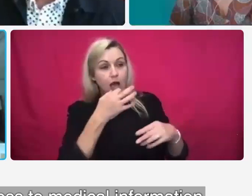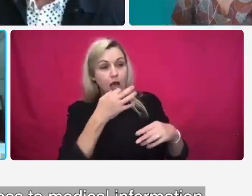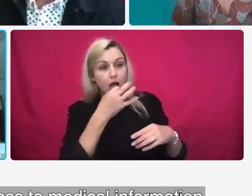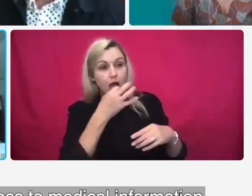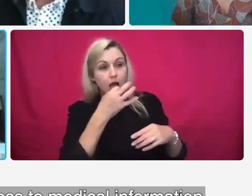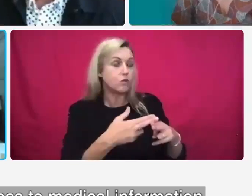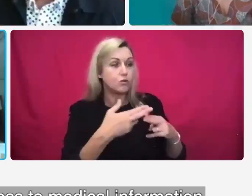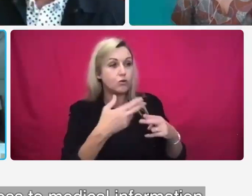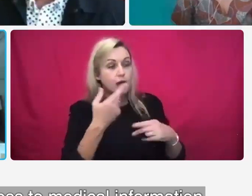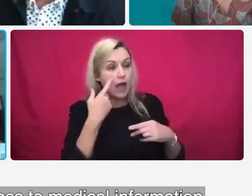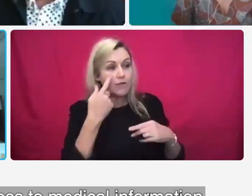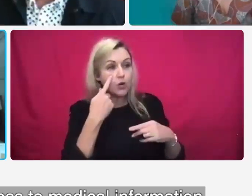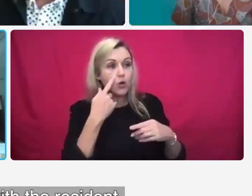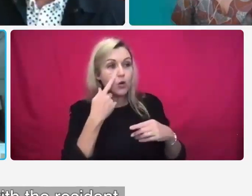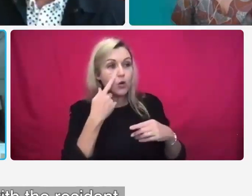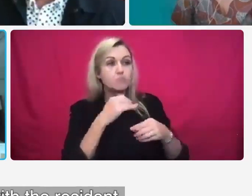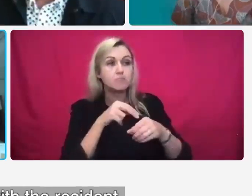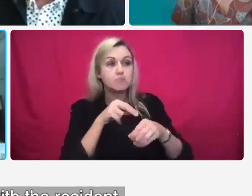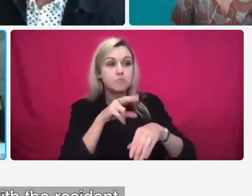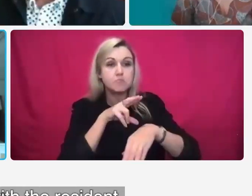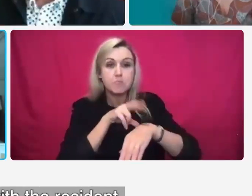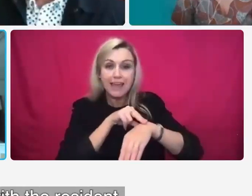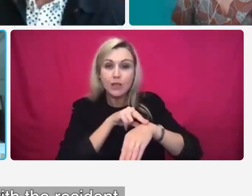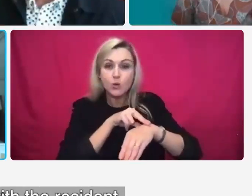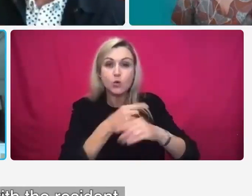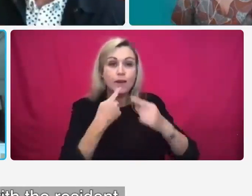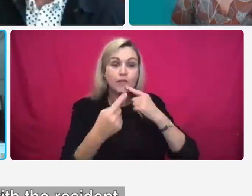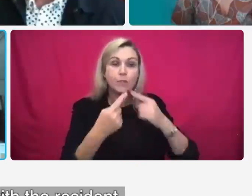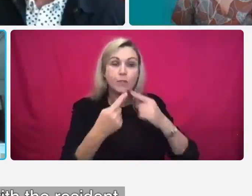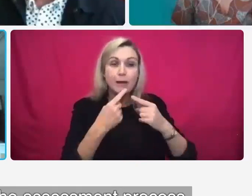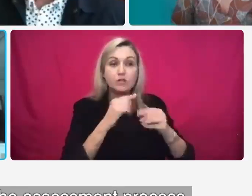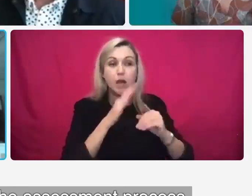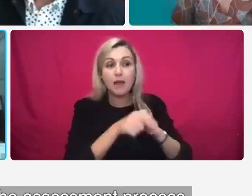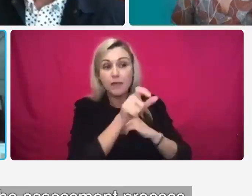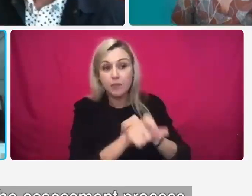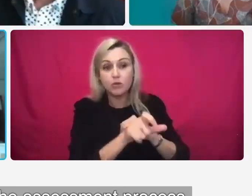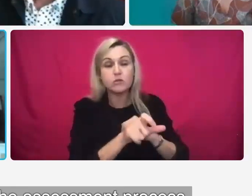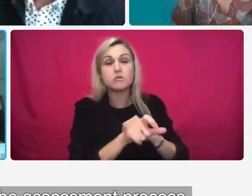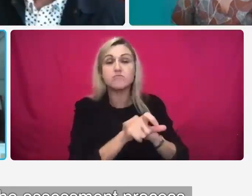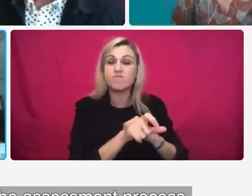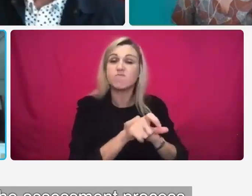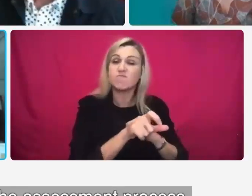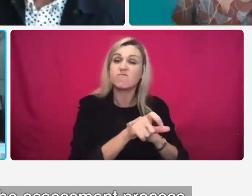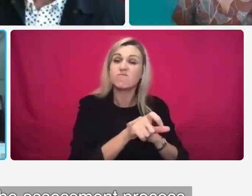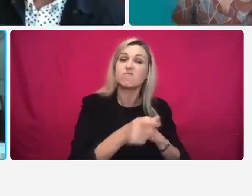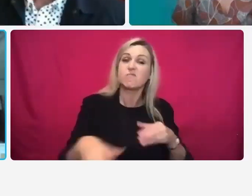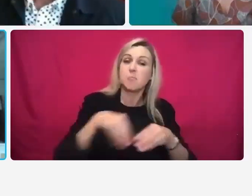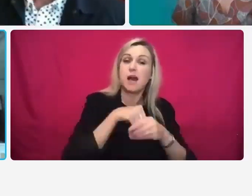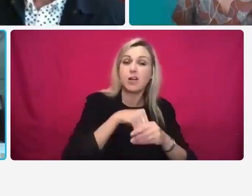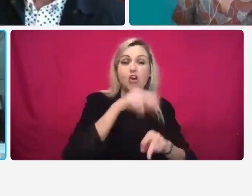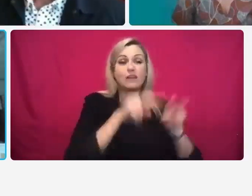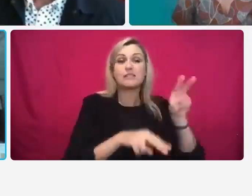to medical information associated with the resident. So yes, that's part of the assessment